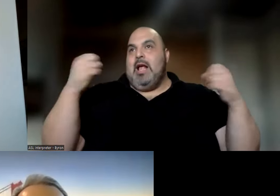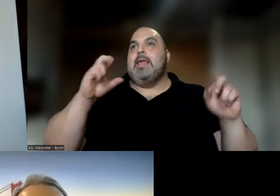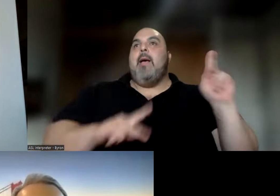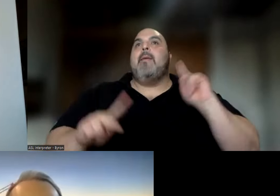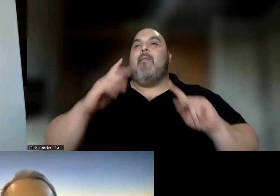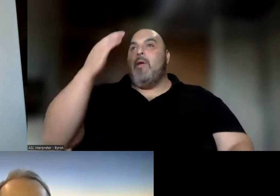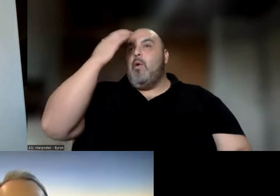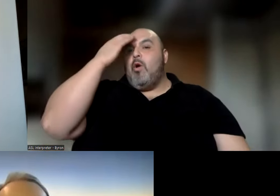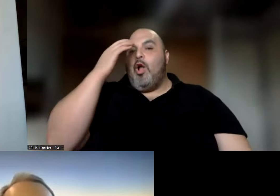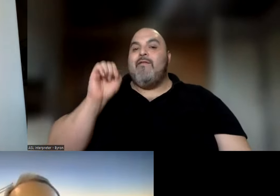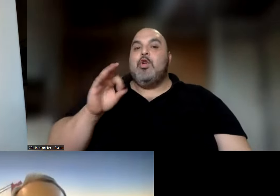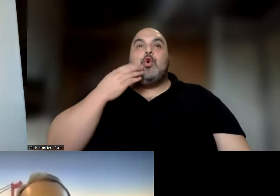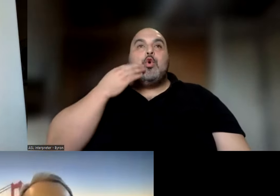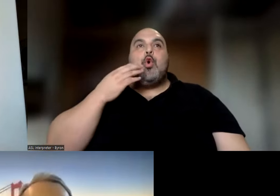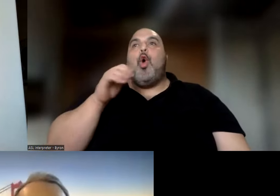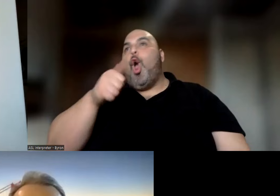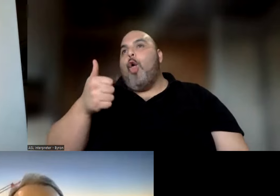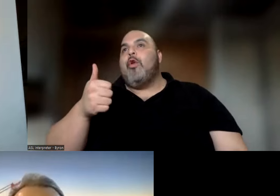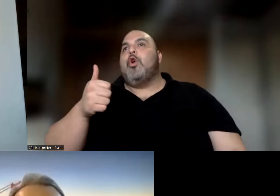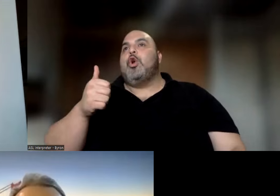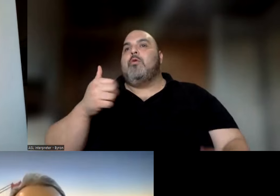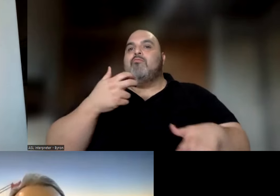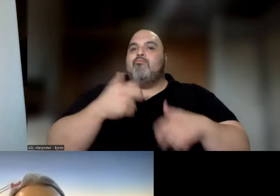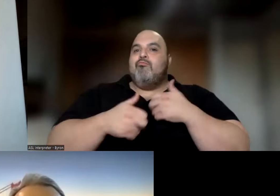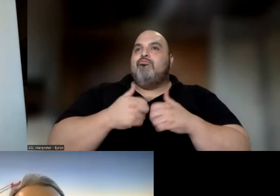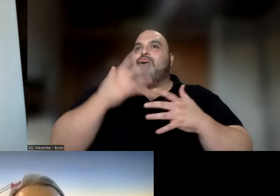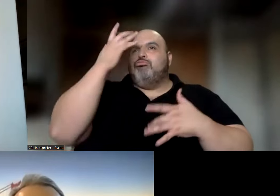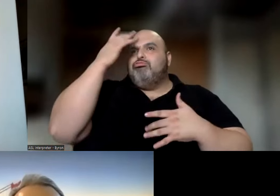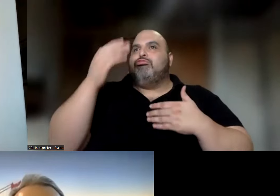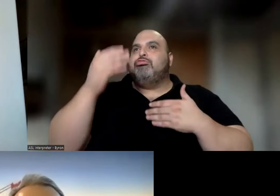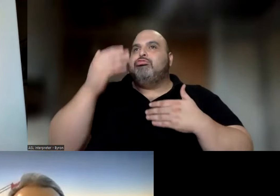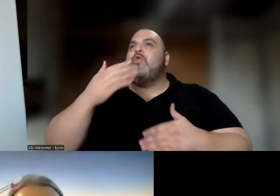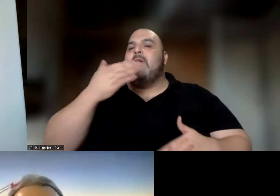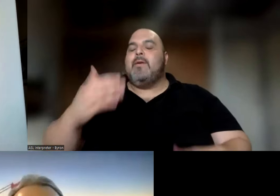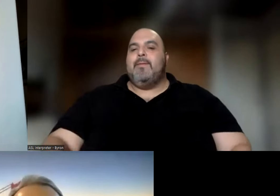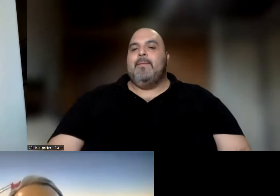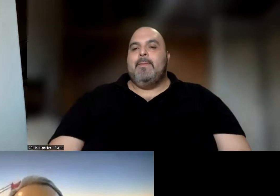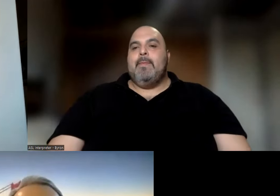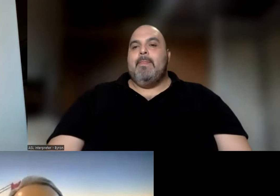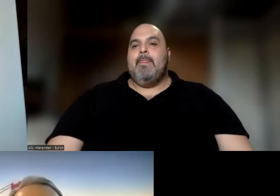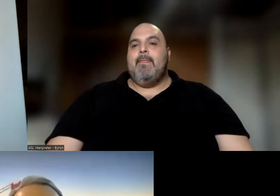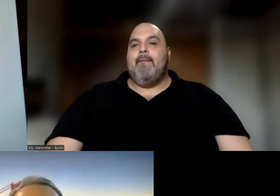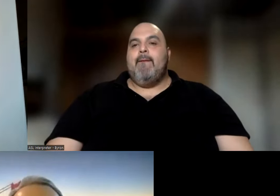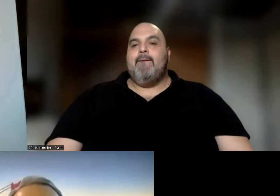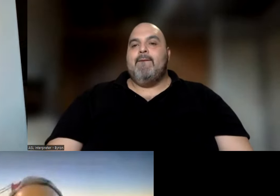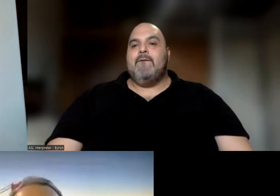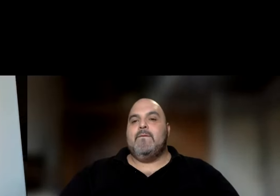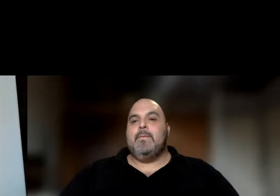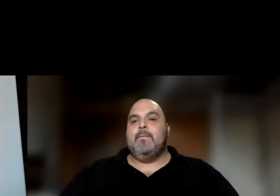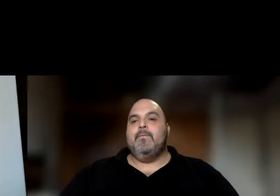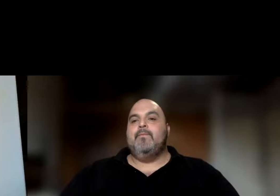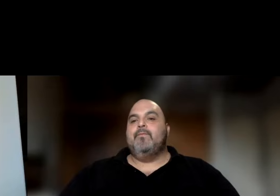aware of, any underlying conditions and so forth. So thanks for that. Other comments, Dr.